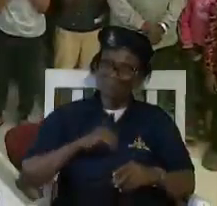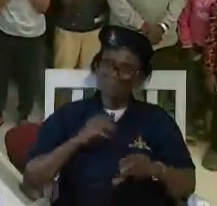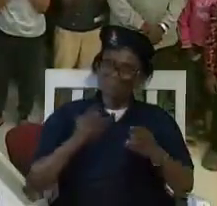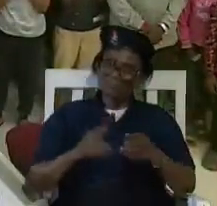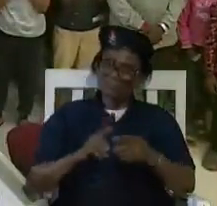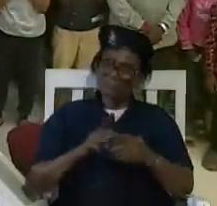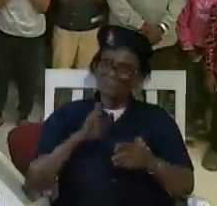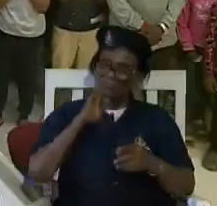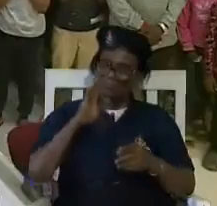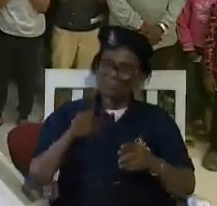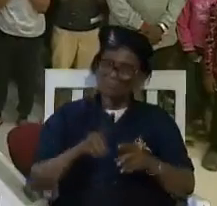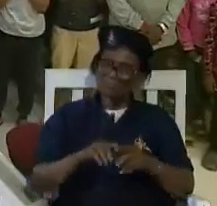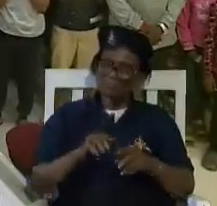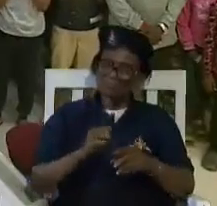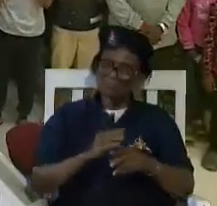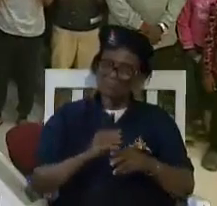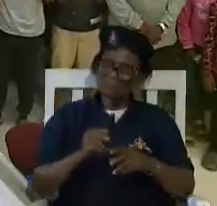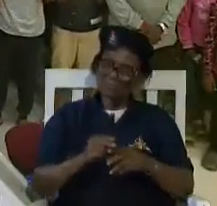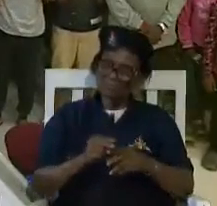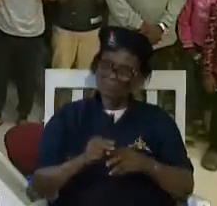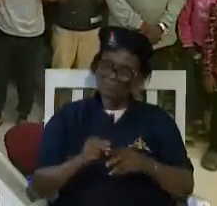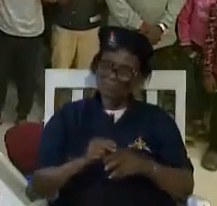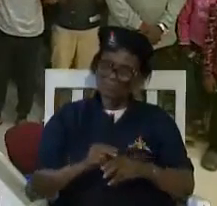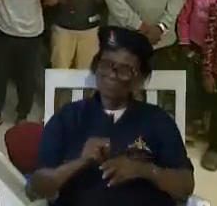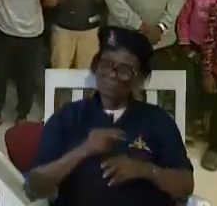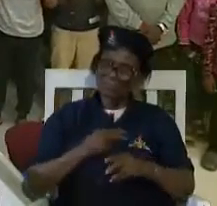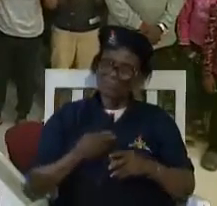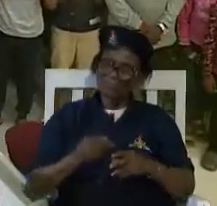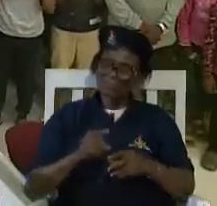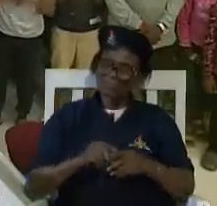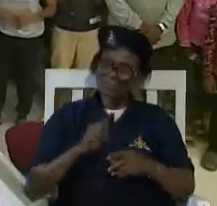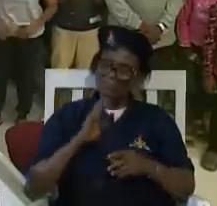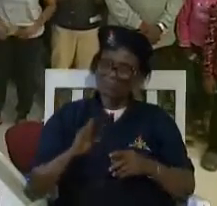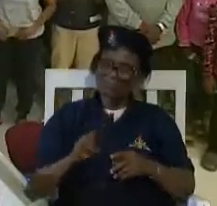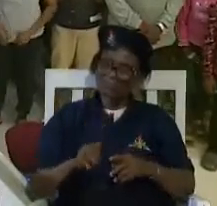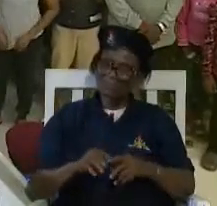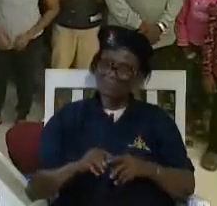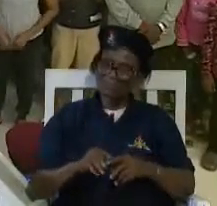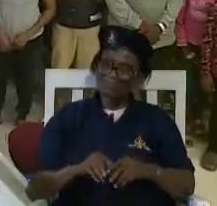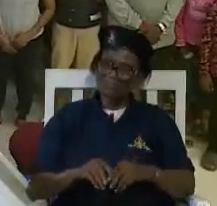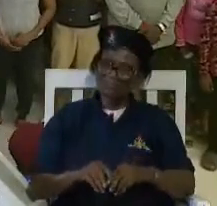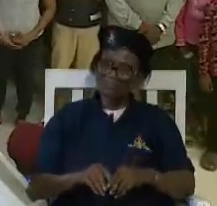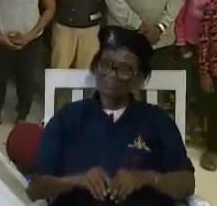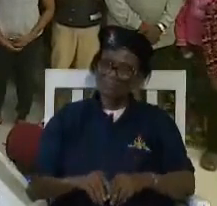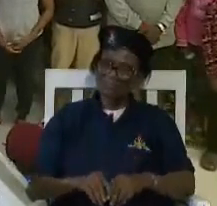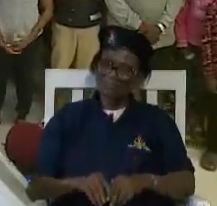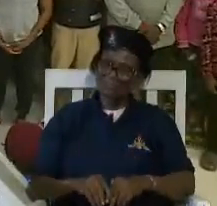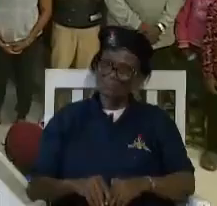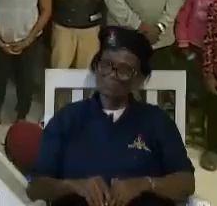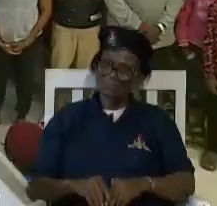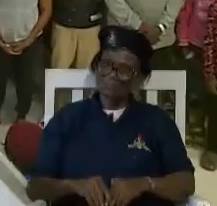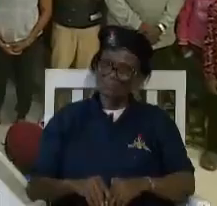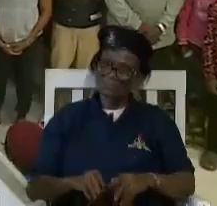as pure as light. Help me, O Lord. Have mercy on me.